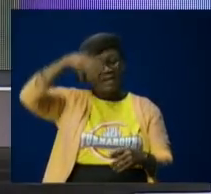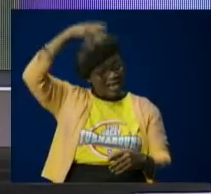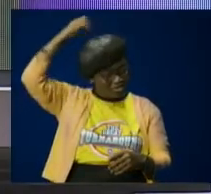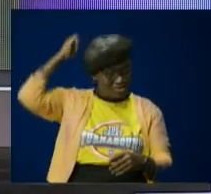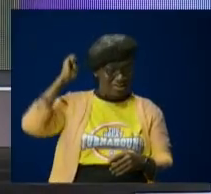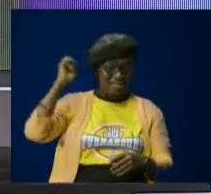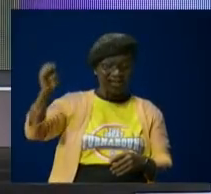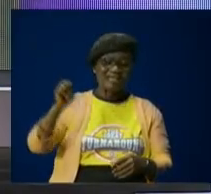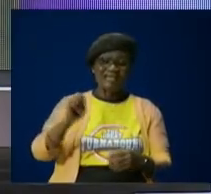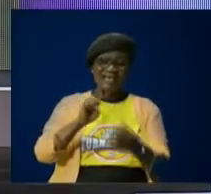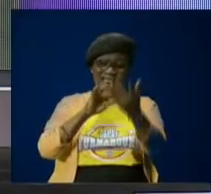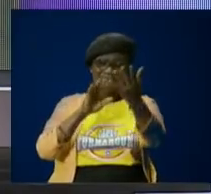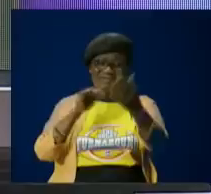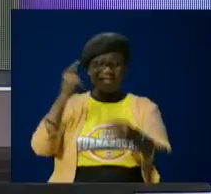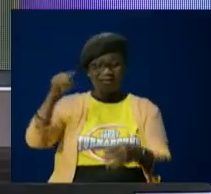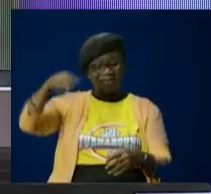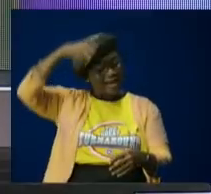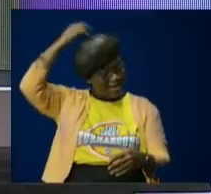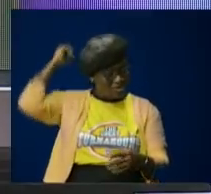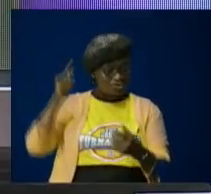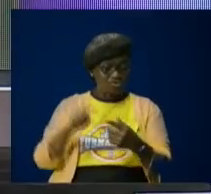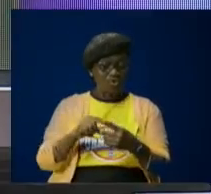win, but the lion lost.